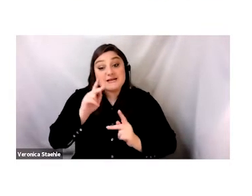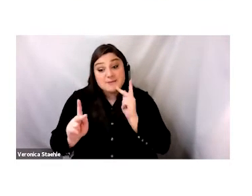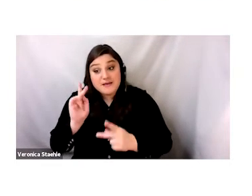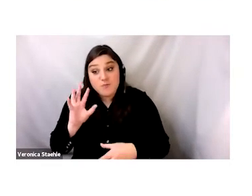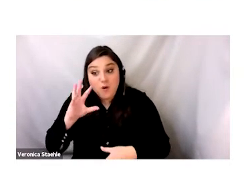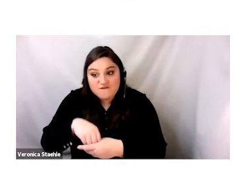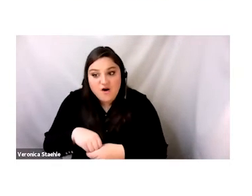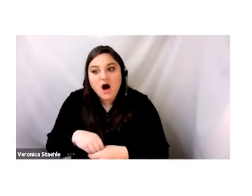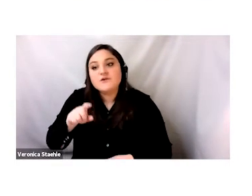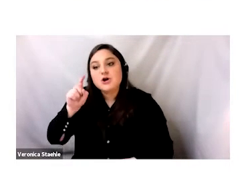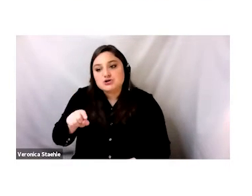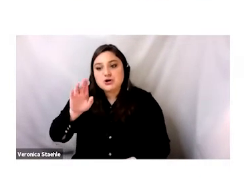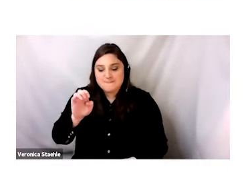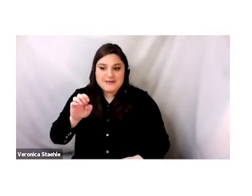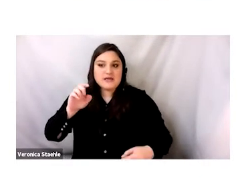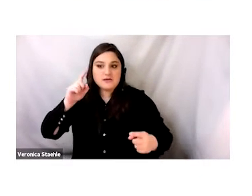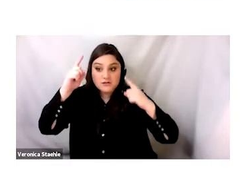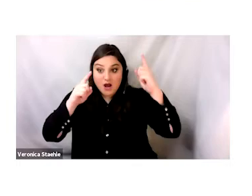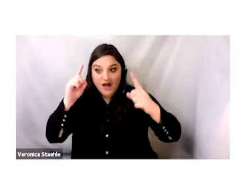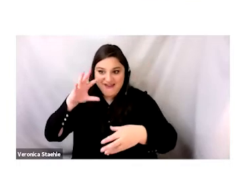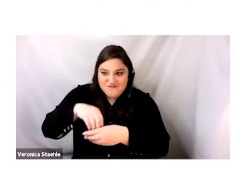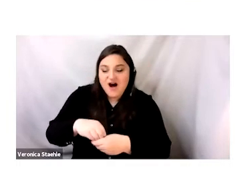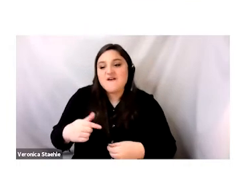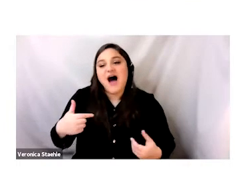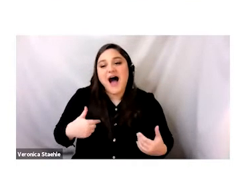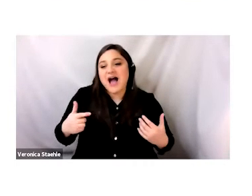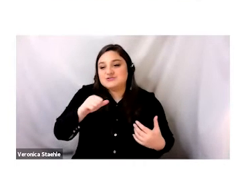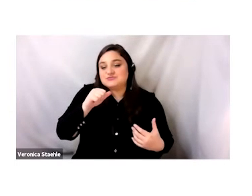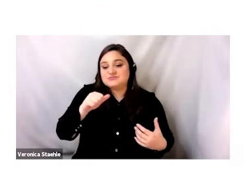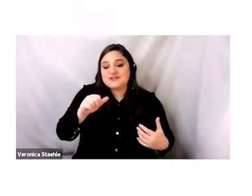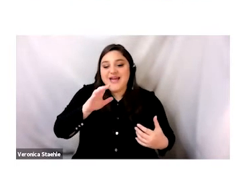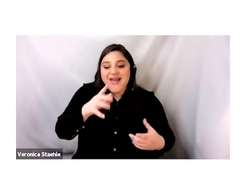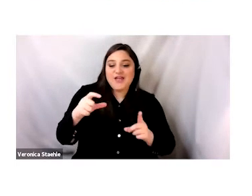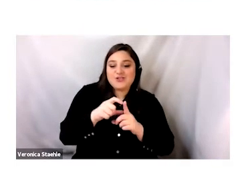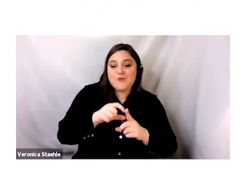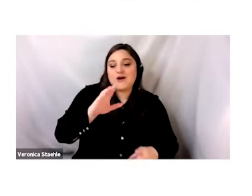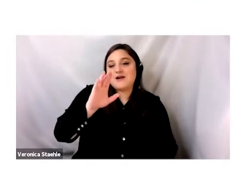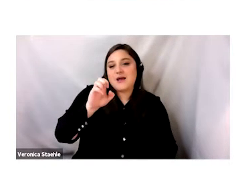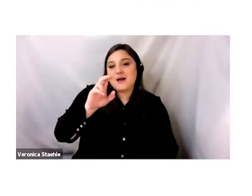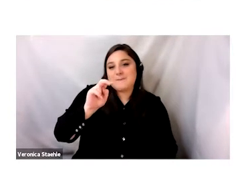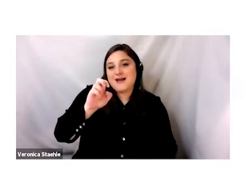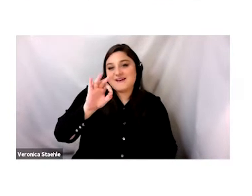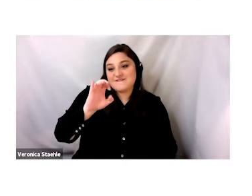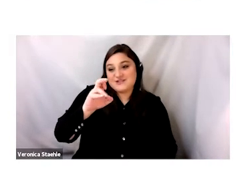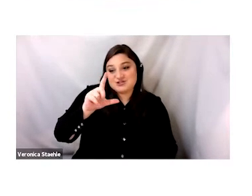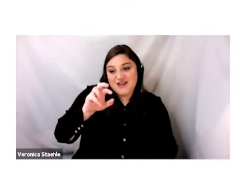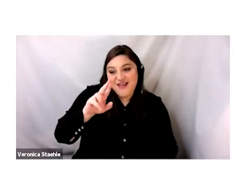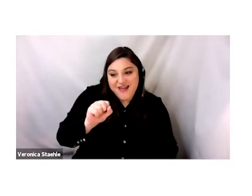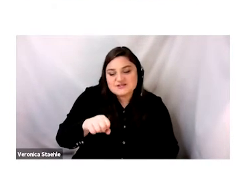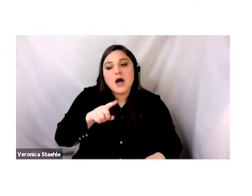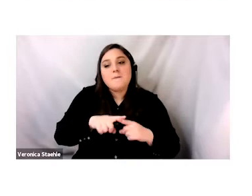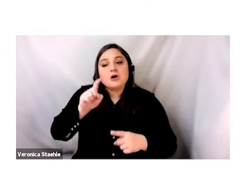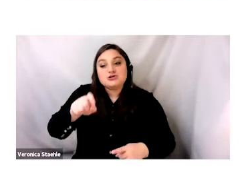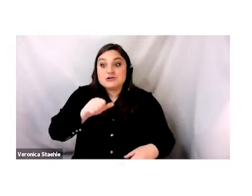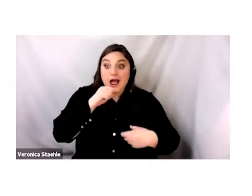not research subjects. I hate the term beneficiaries, but they are actual co-owners, co-creators of it. We need to